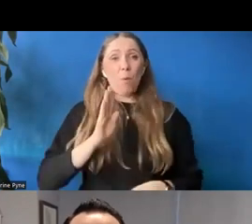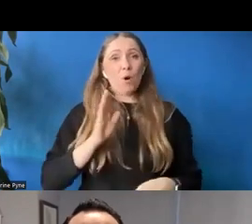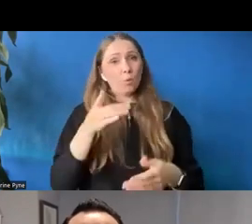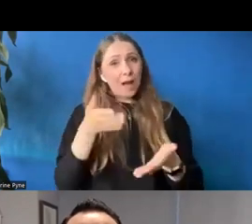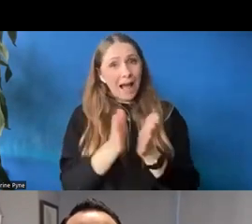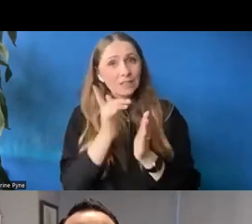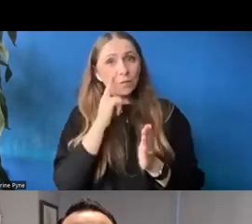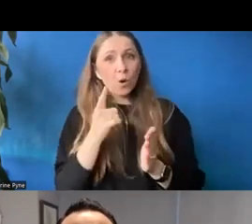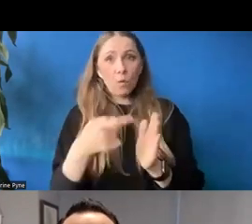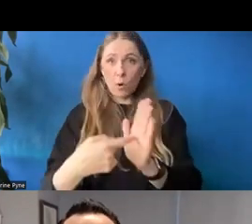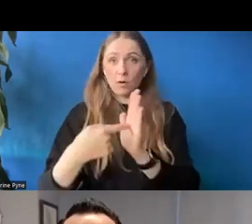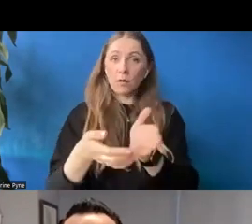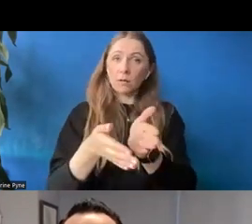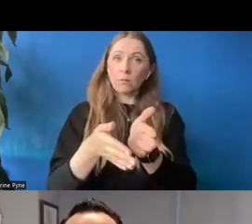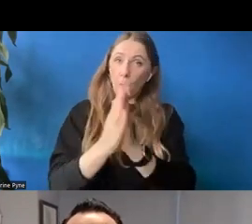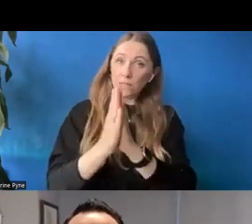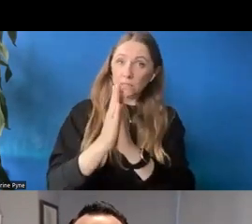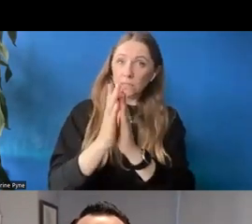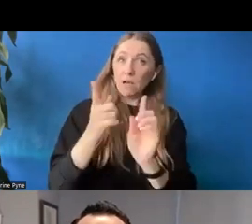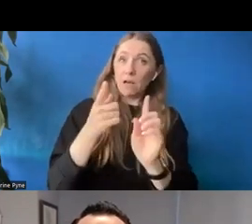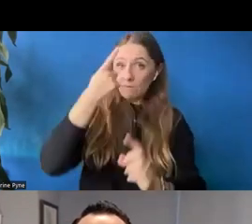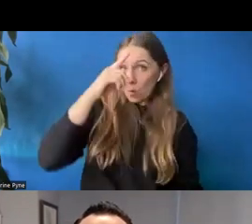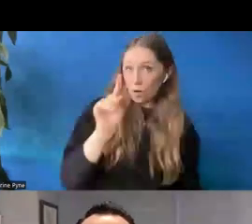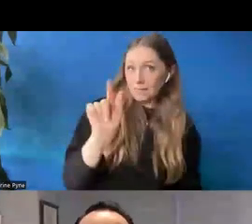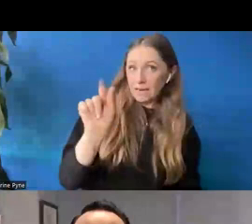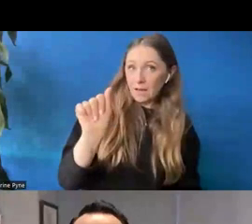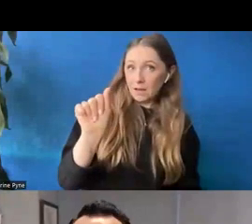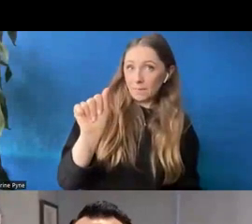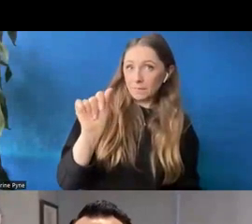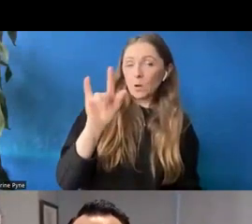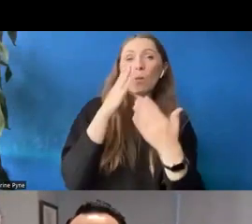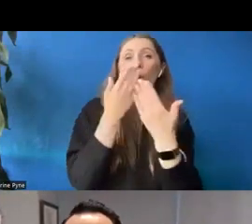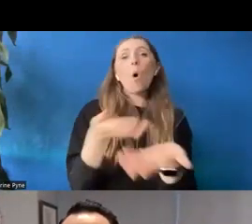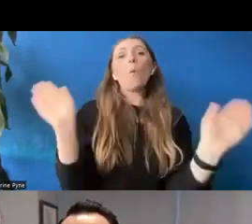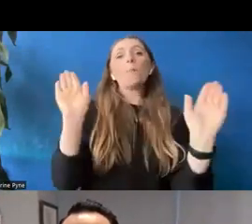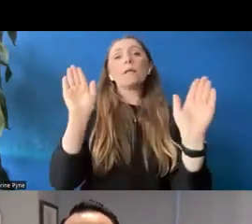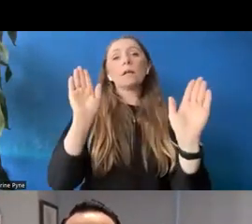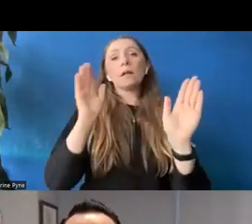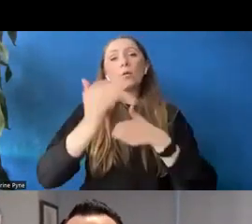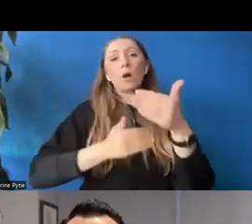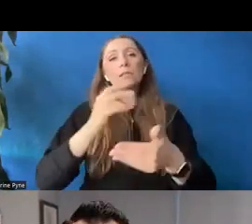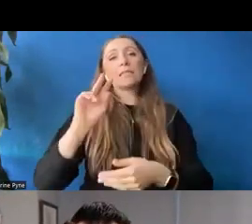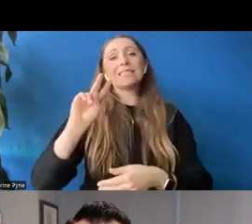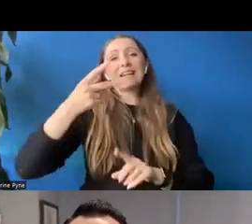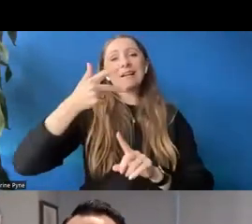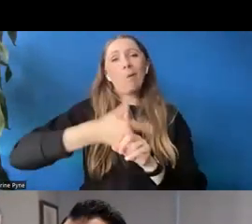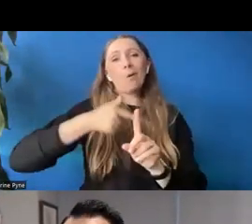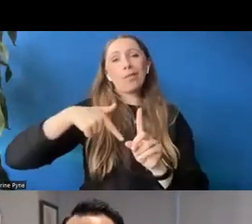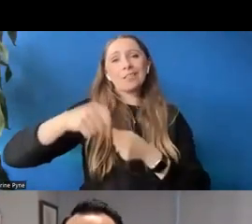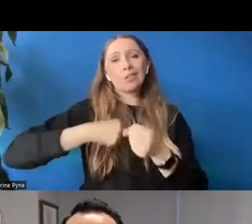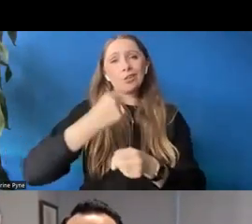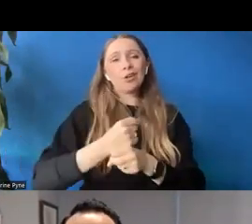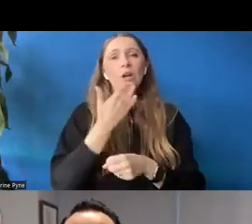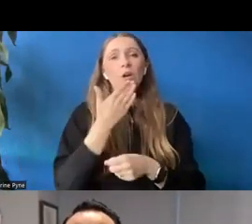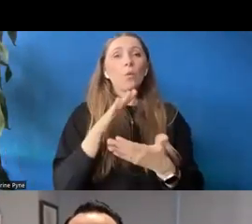to the department for data. Again, we expect to open that process in Q2 of this year. A good